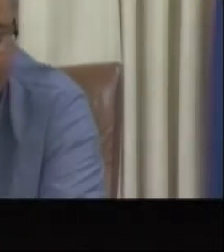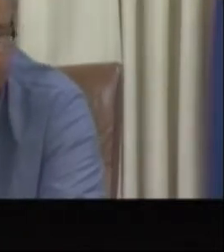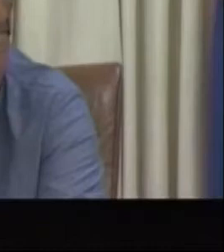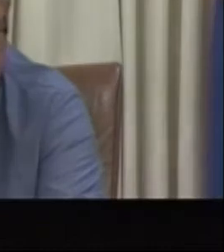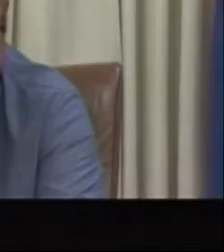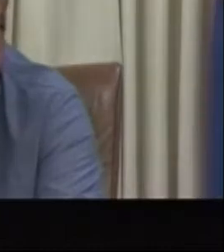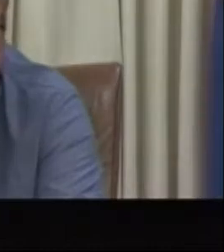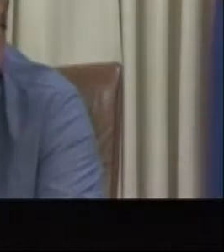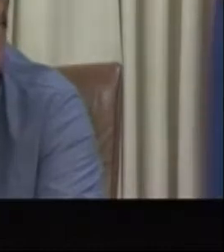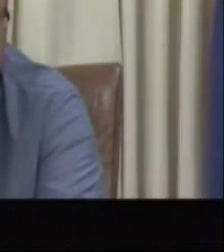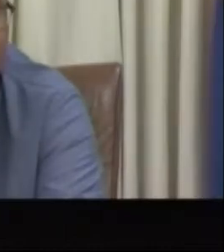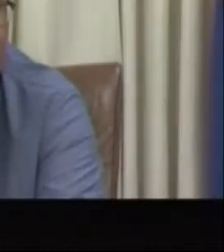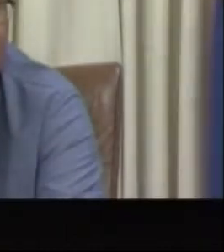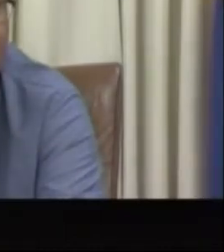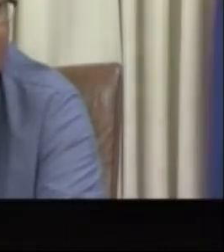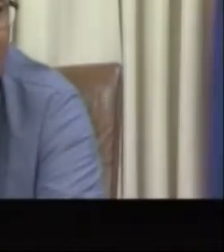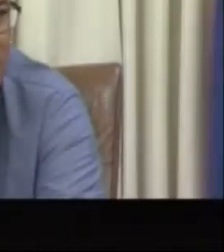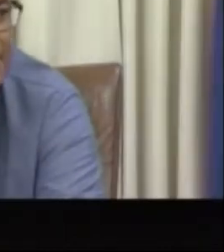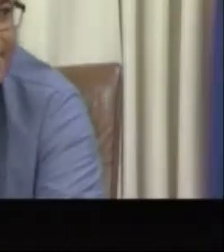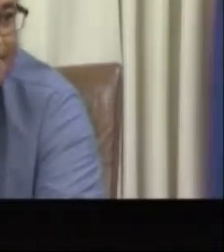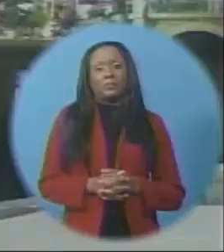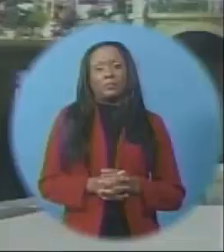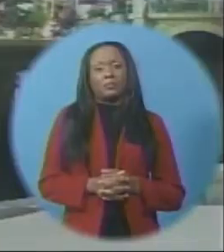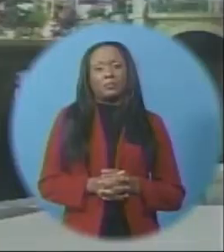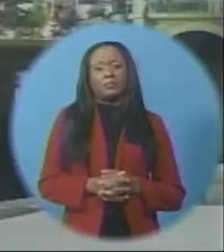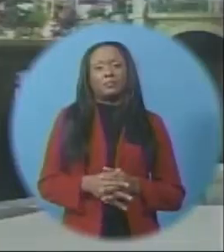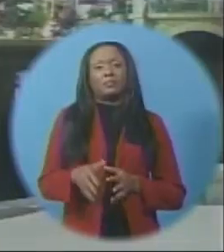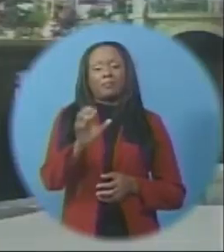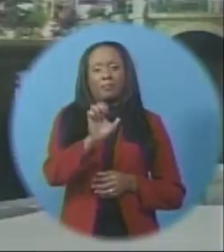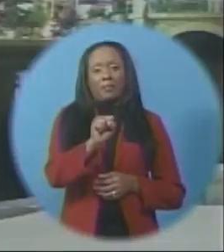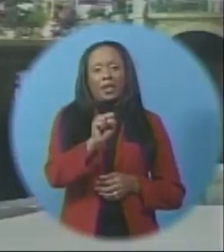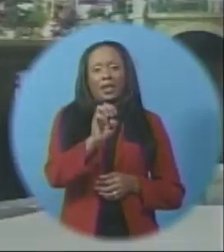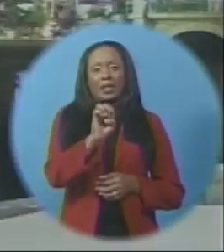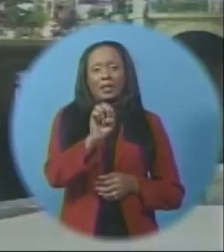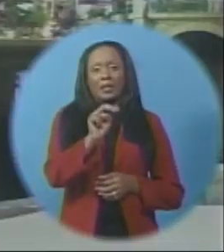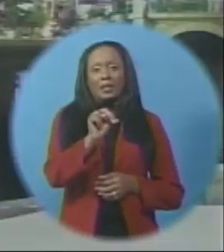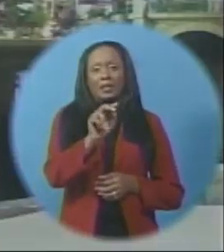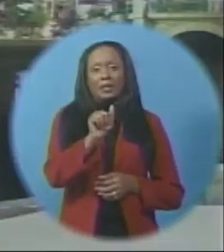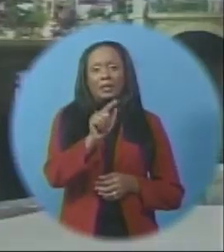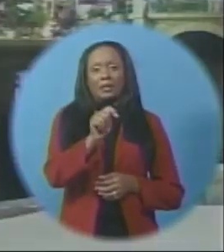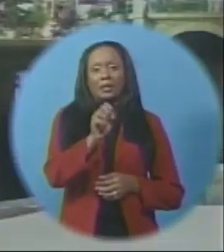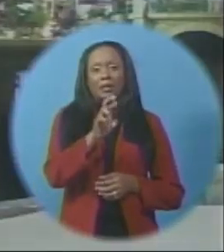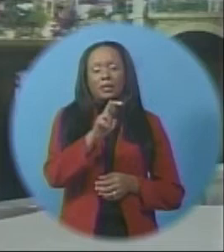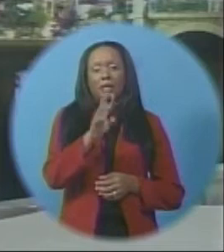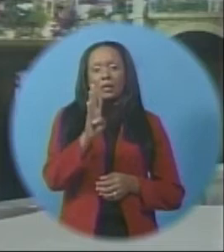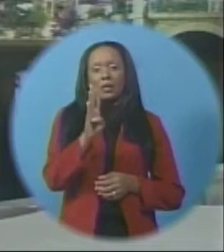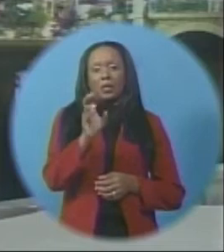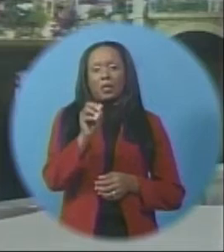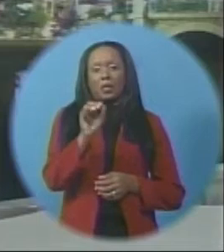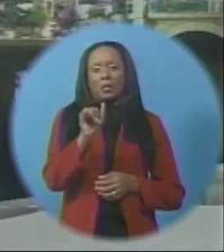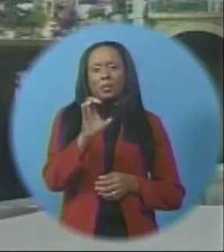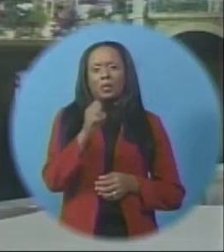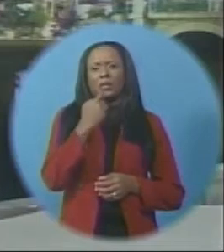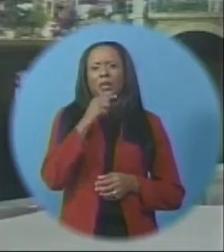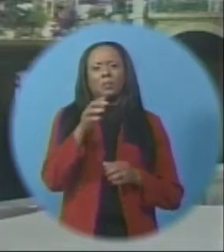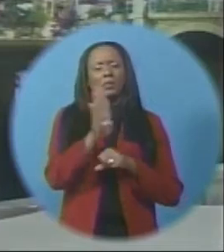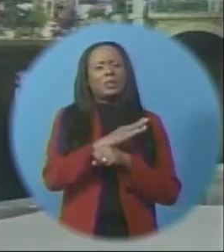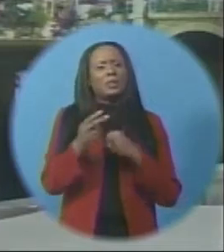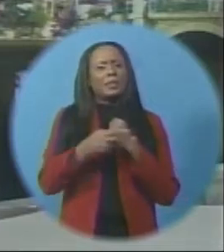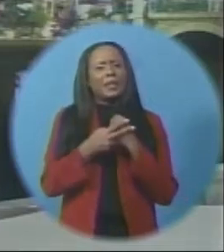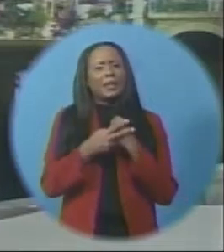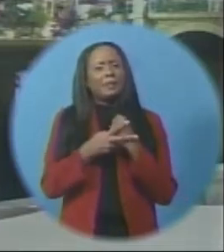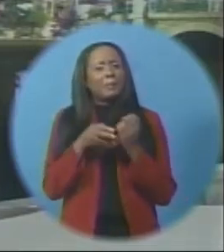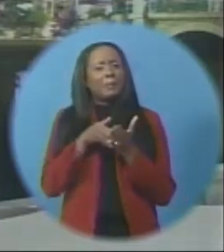very exciting project which will benefit our island. Energy Minister Senator Darcy Boyce says Barbados will save millions